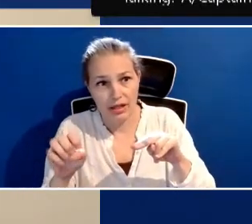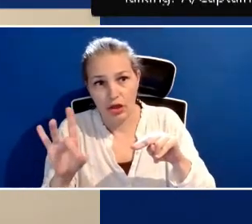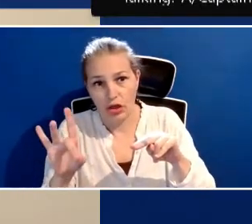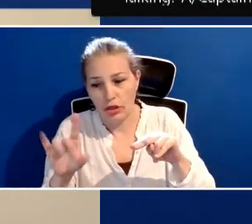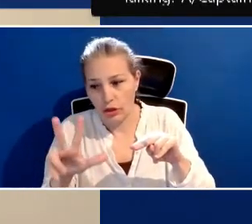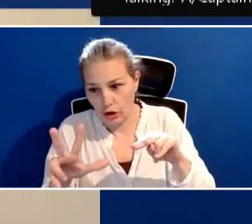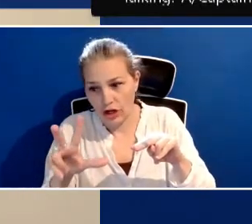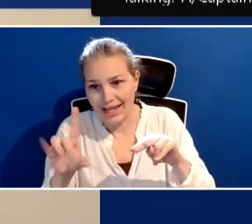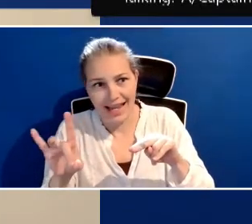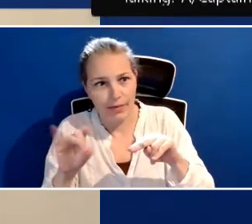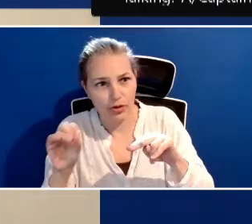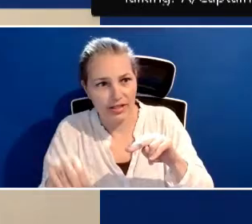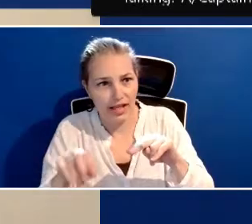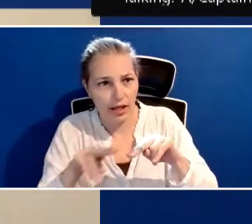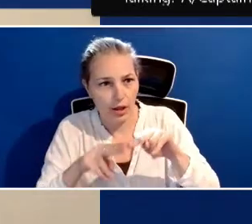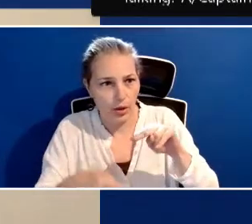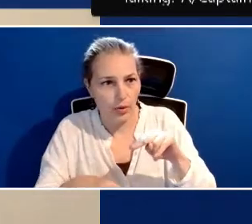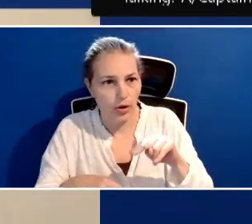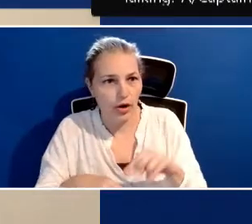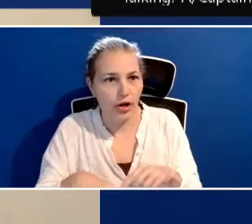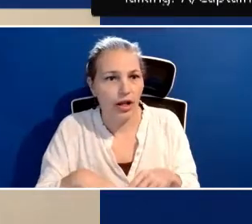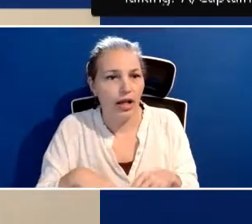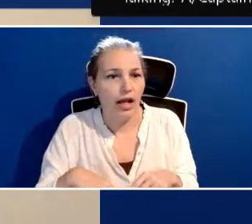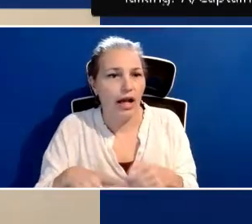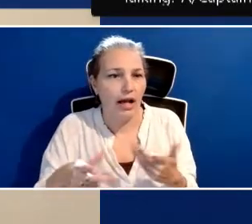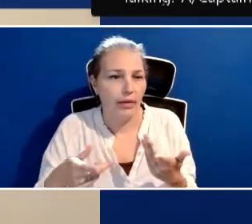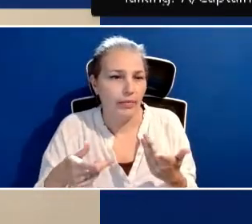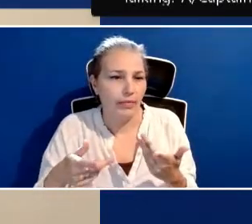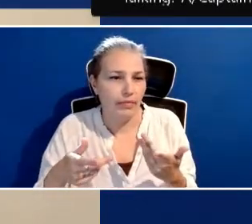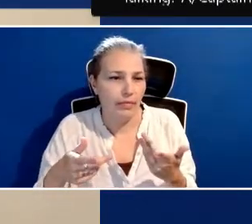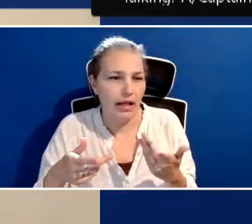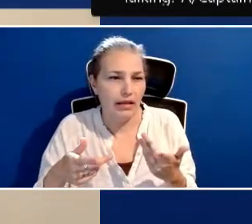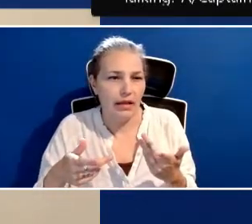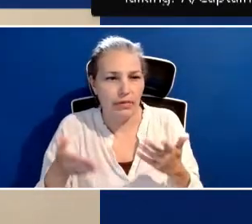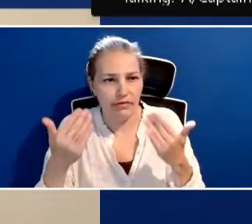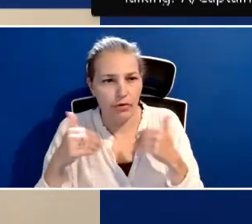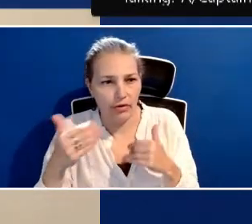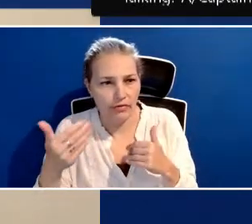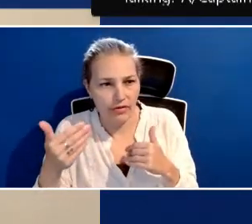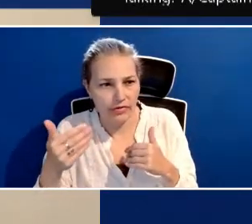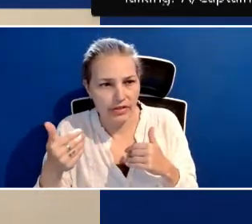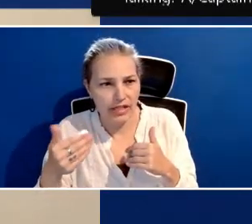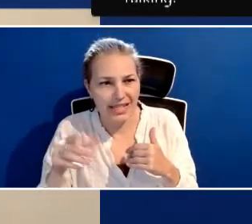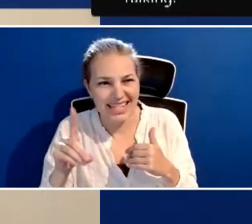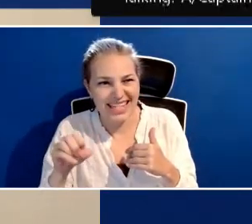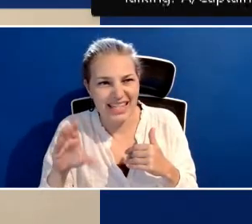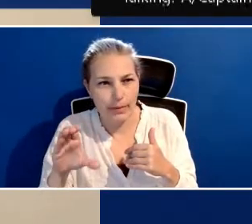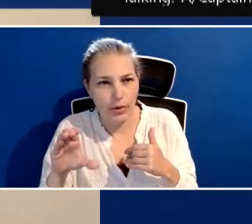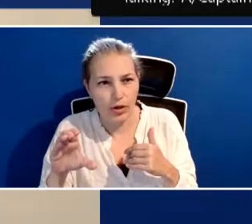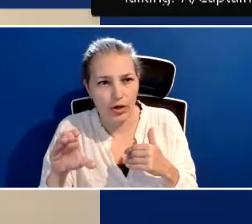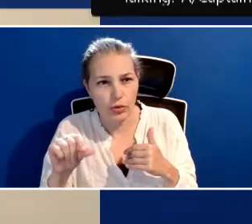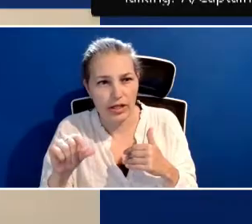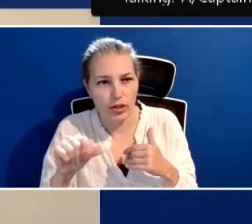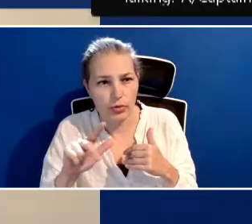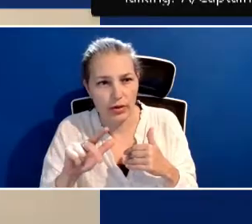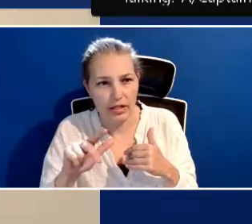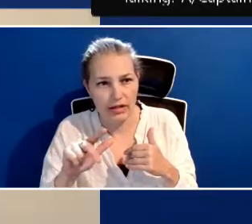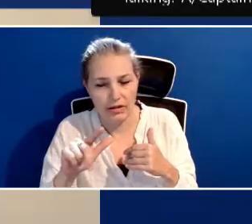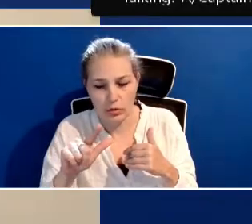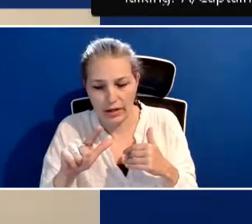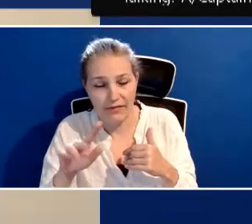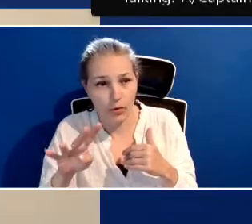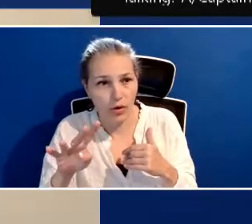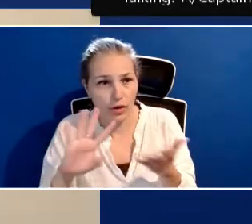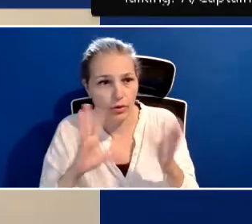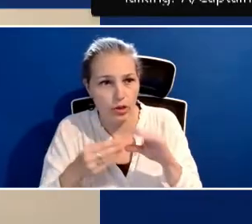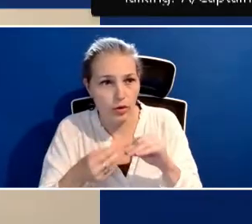in December 2024, we had 12. So we're only up 3 burglaries from what we had prior to the fires, which I